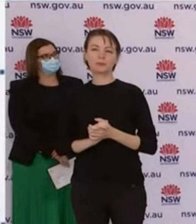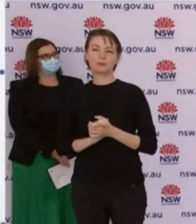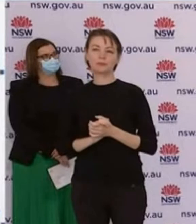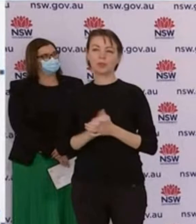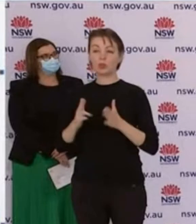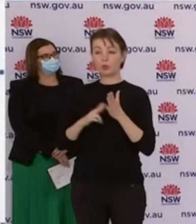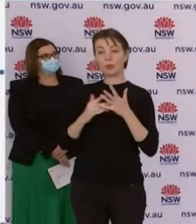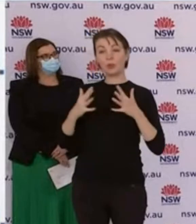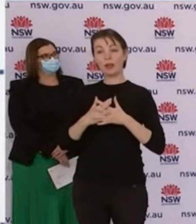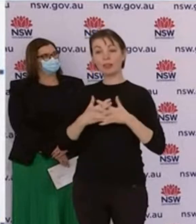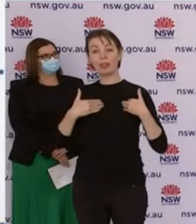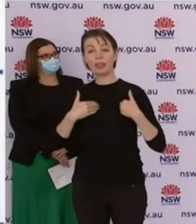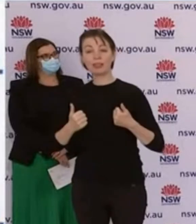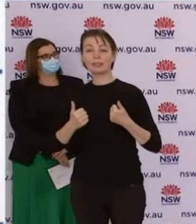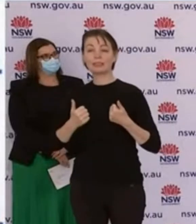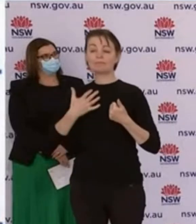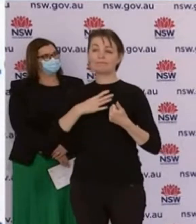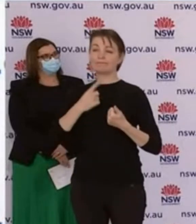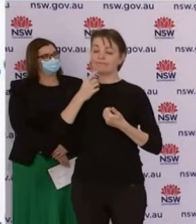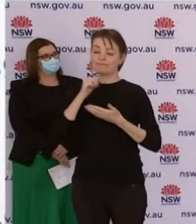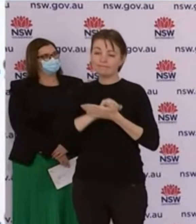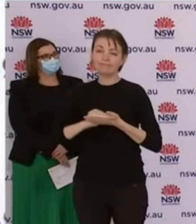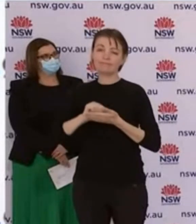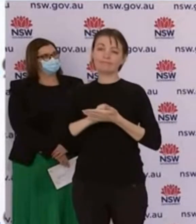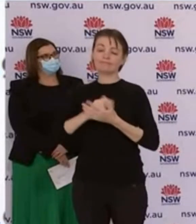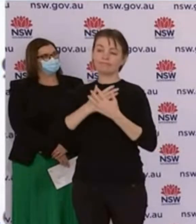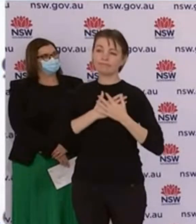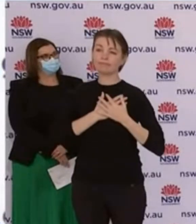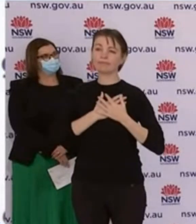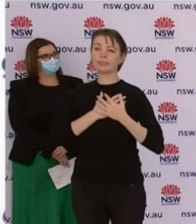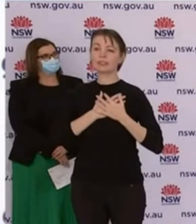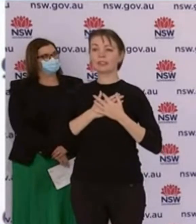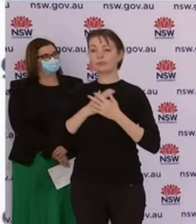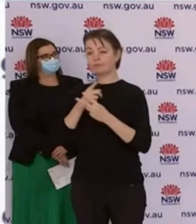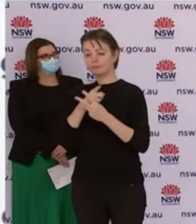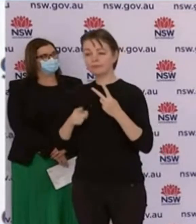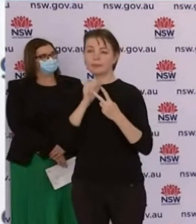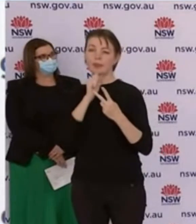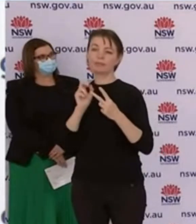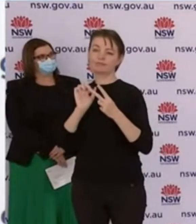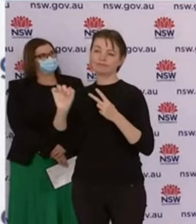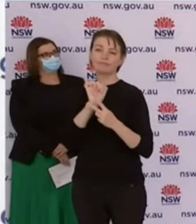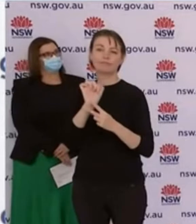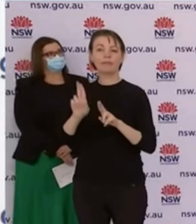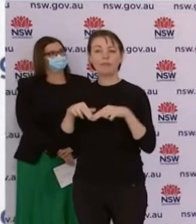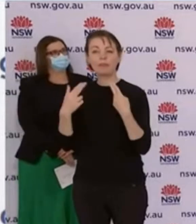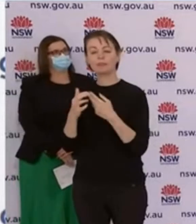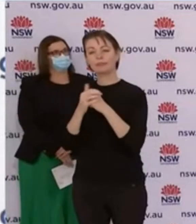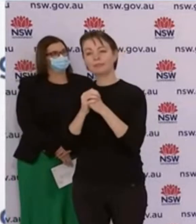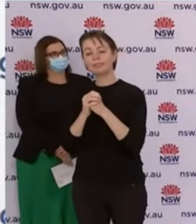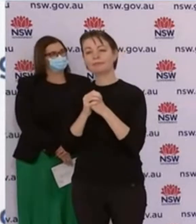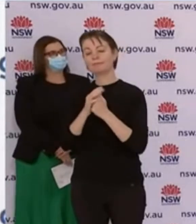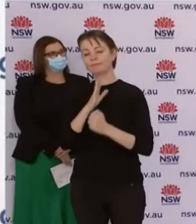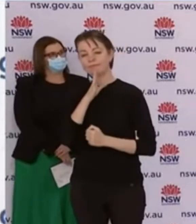Health, my deepest sympathies to the families of those 2 gentlemen who have sadly passed